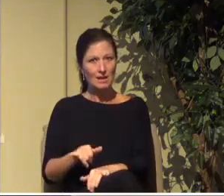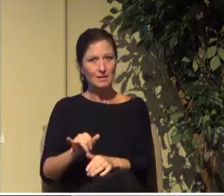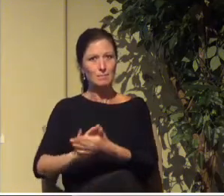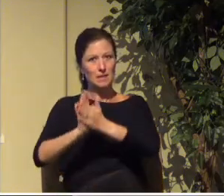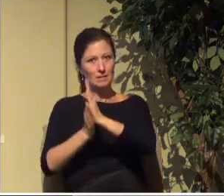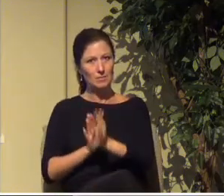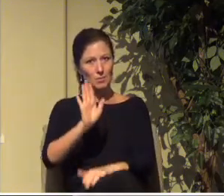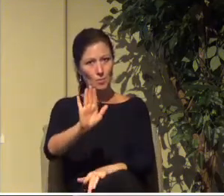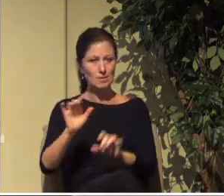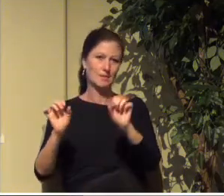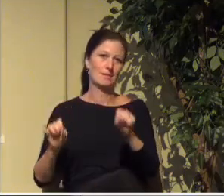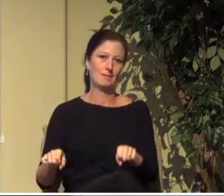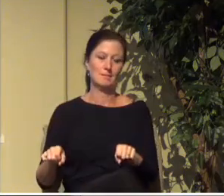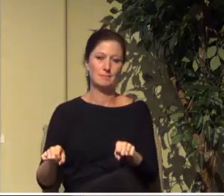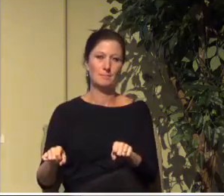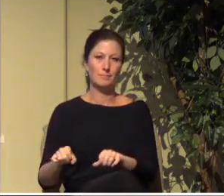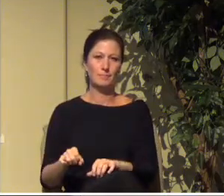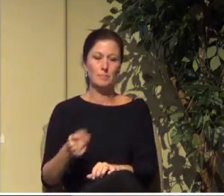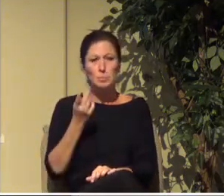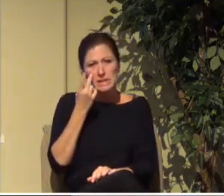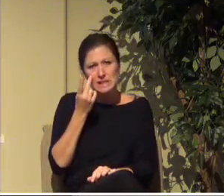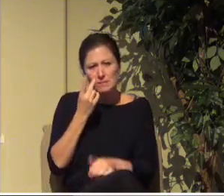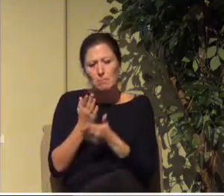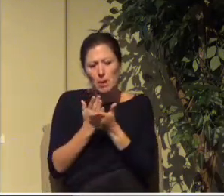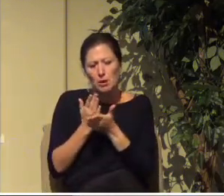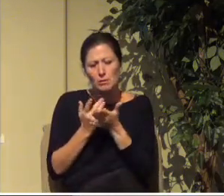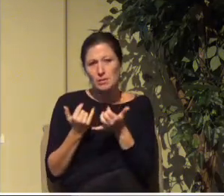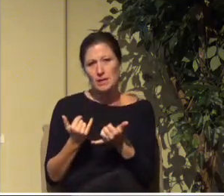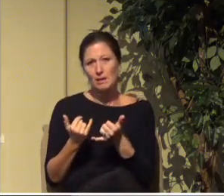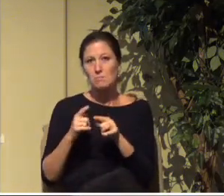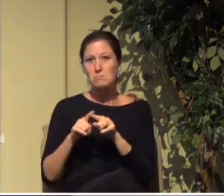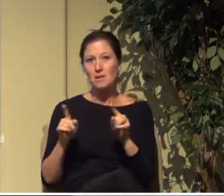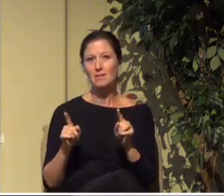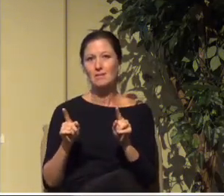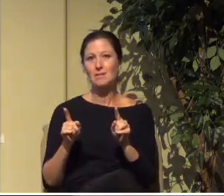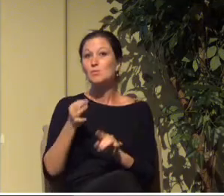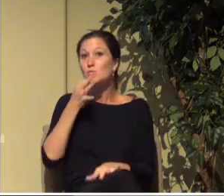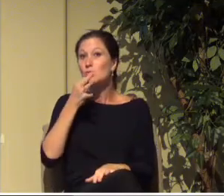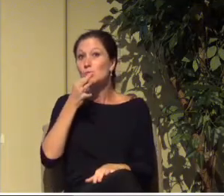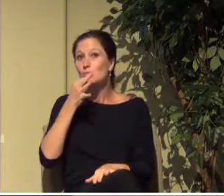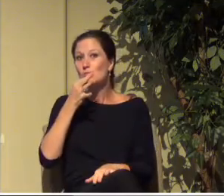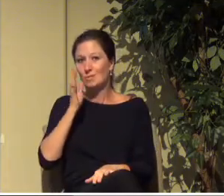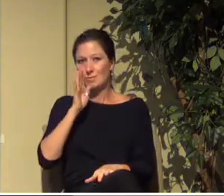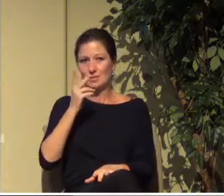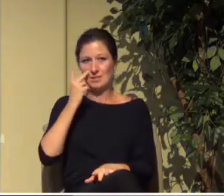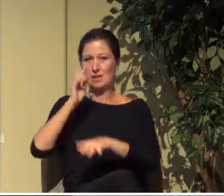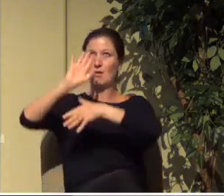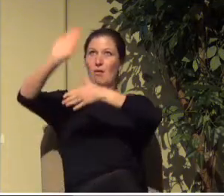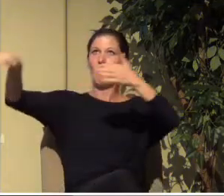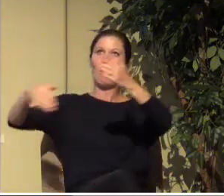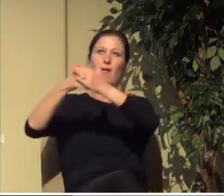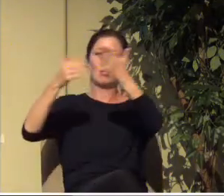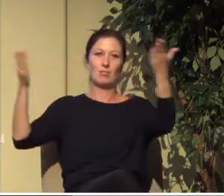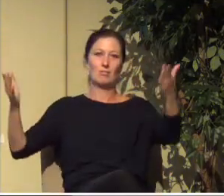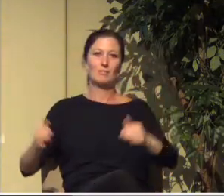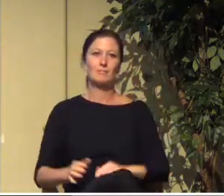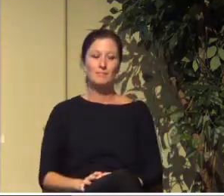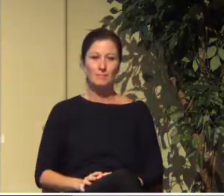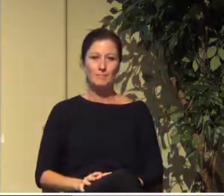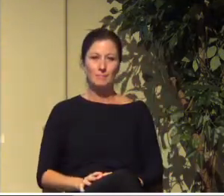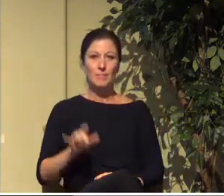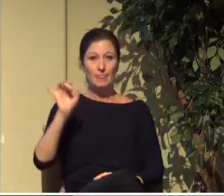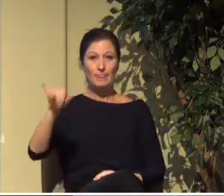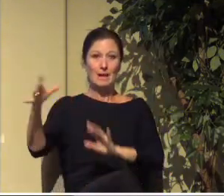of it it's and that is the case for everyone who belongs to Jesus Christ let's pray